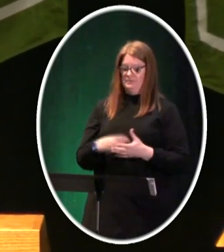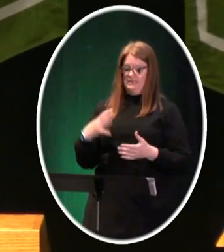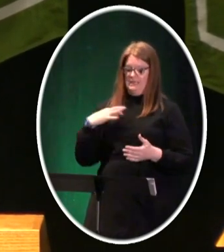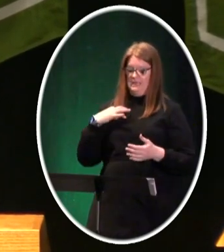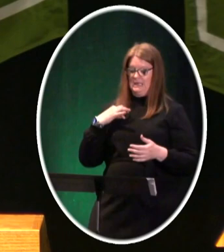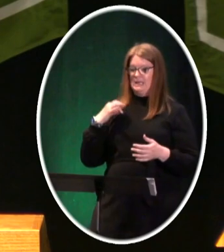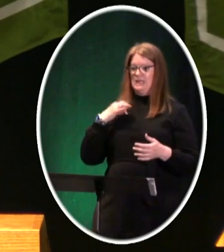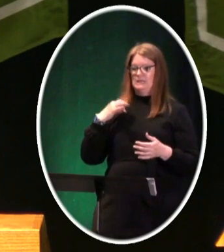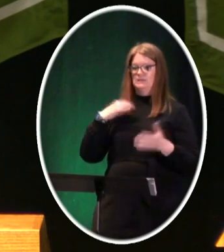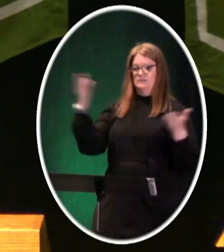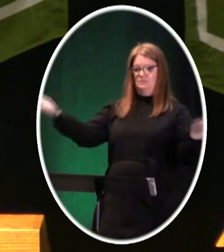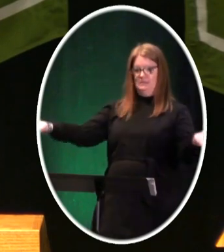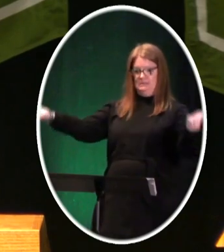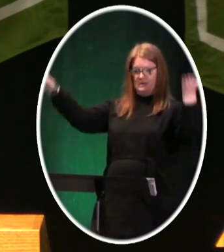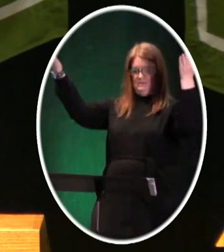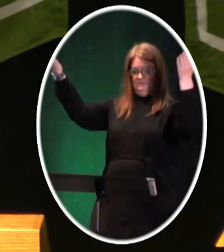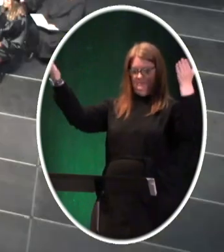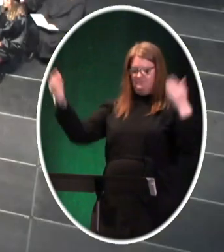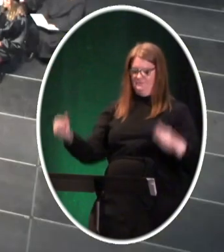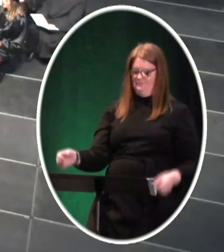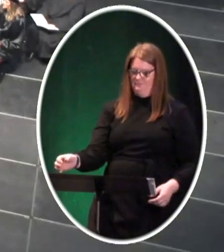Candidates, will you please stand?